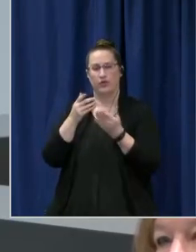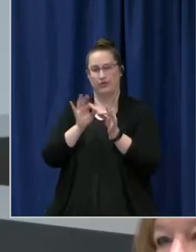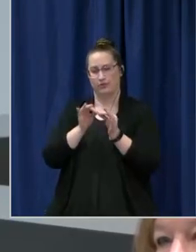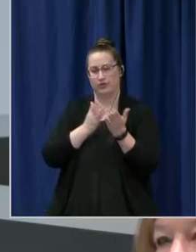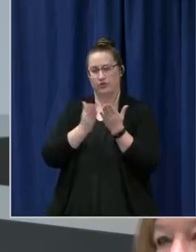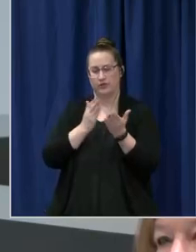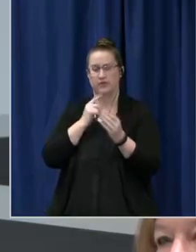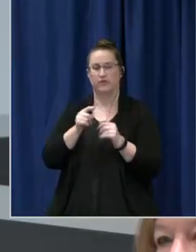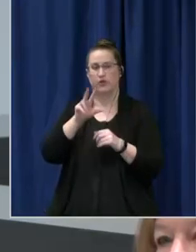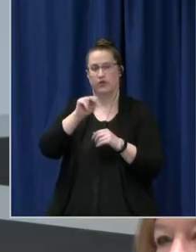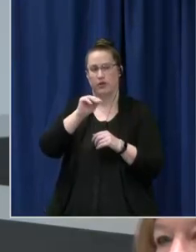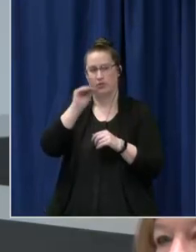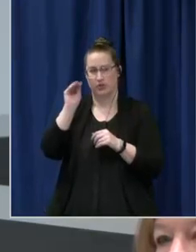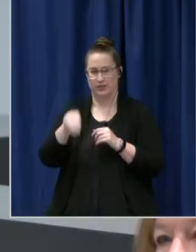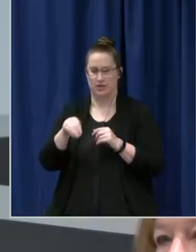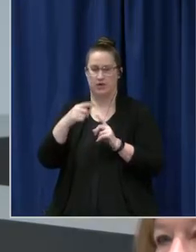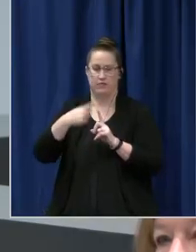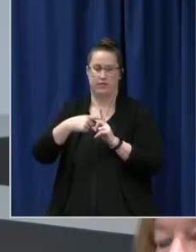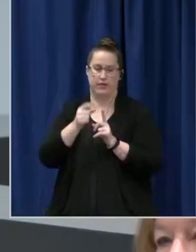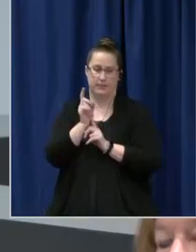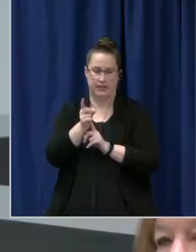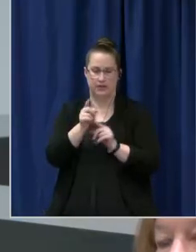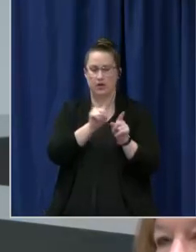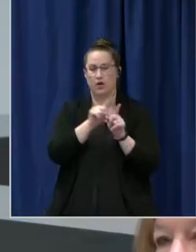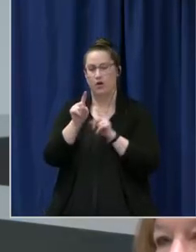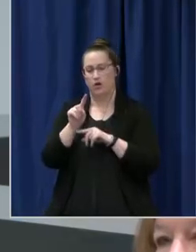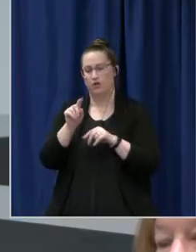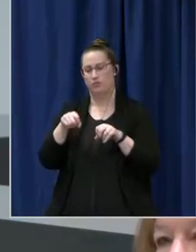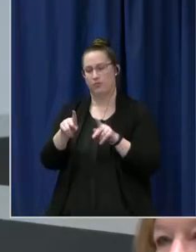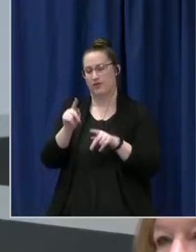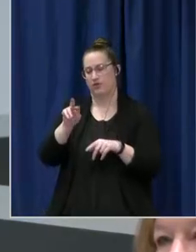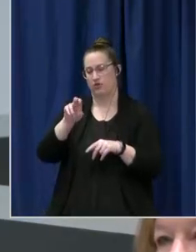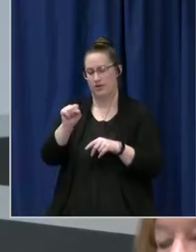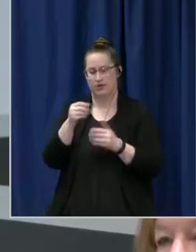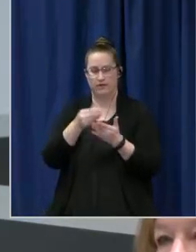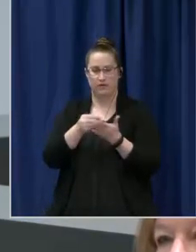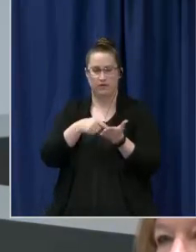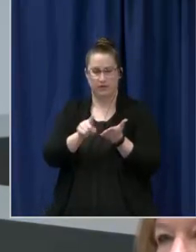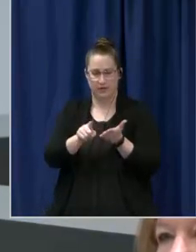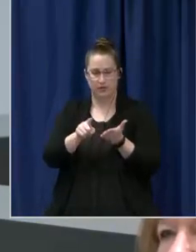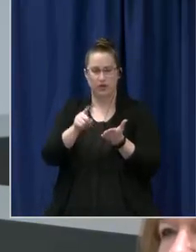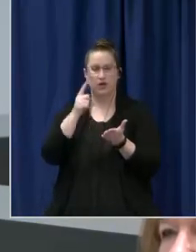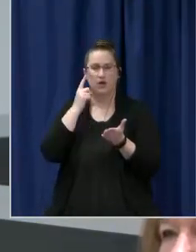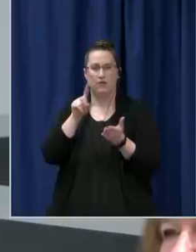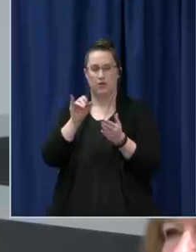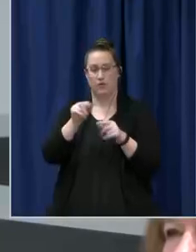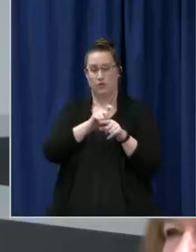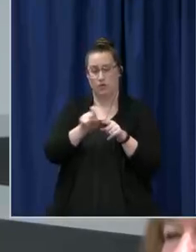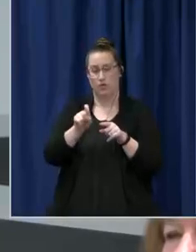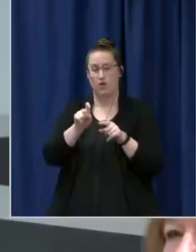monthly minutes. And also permits the TRS fund compensation of calls placed by VRS providers,